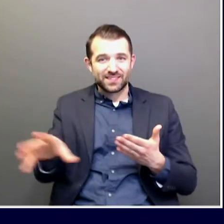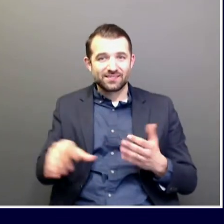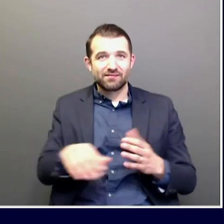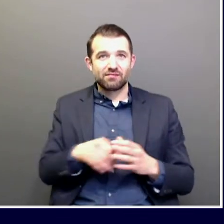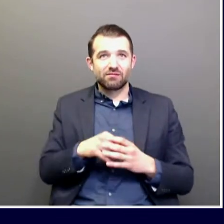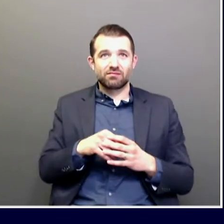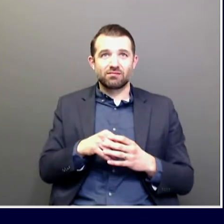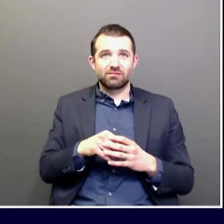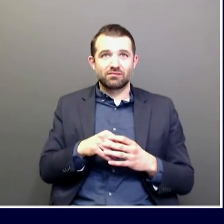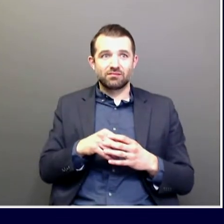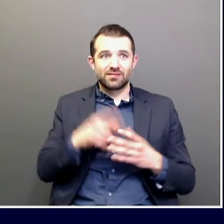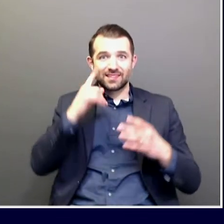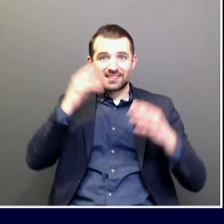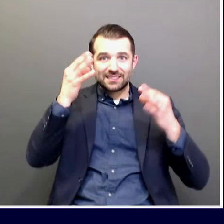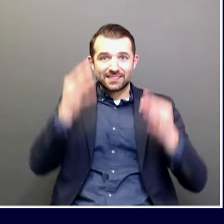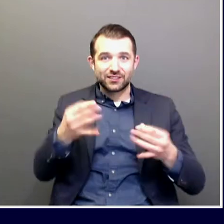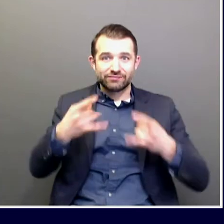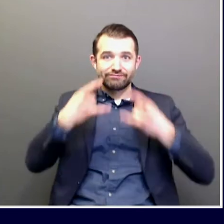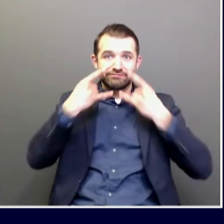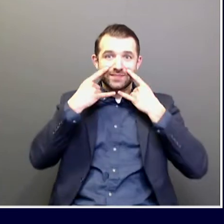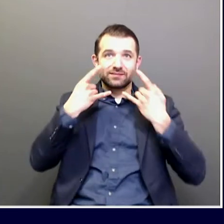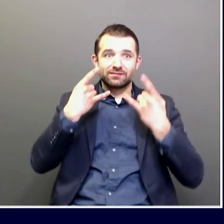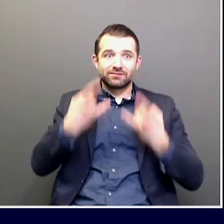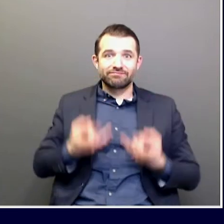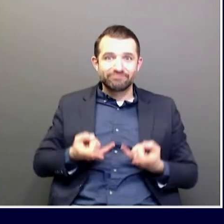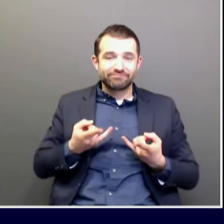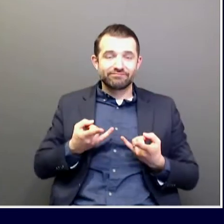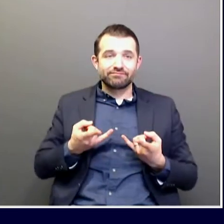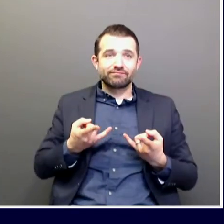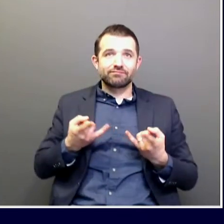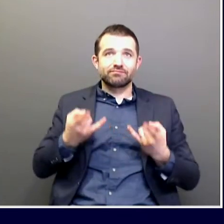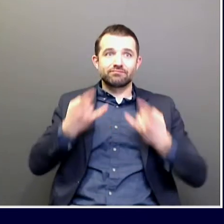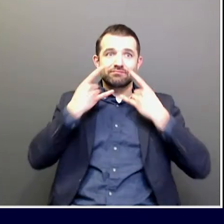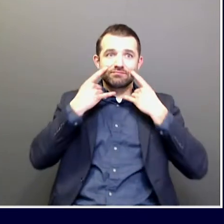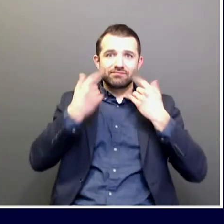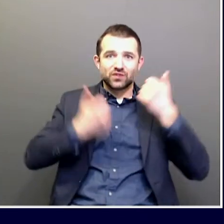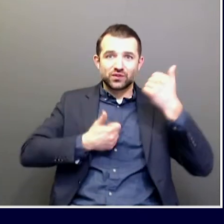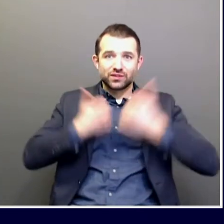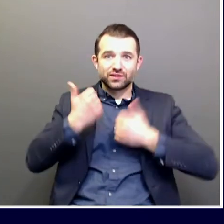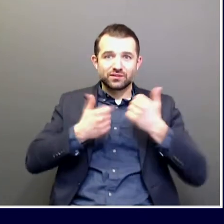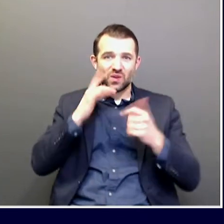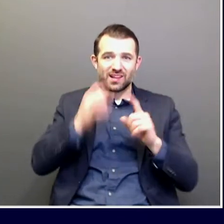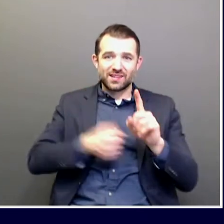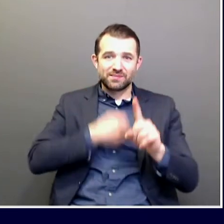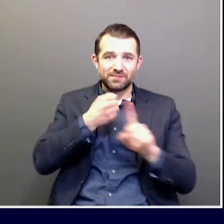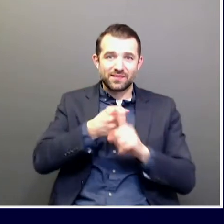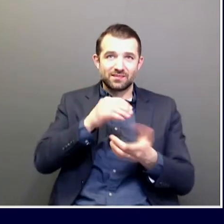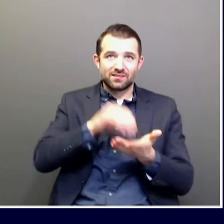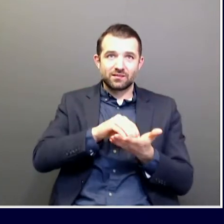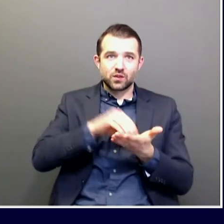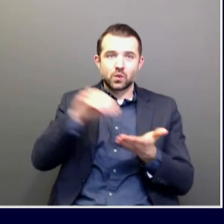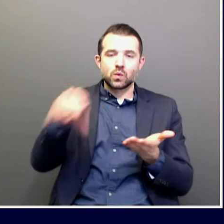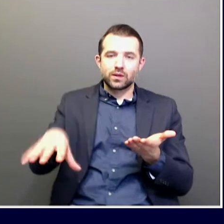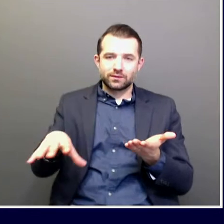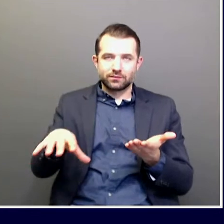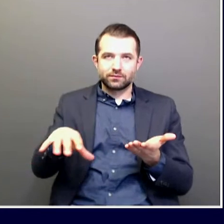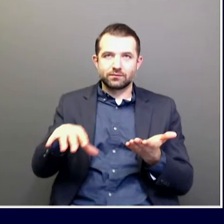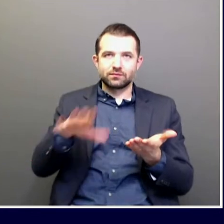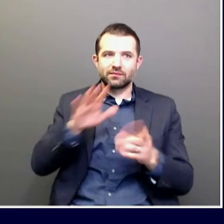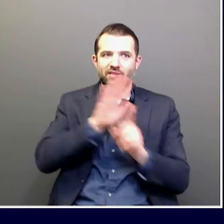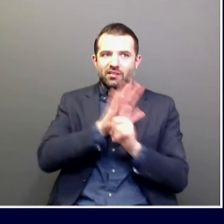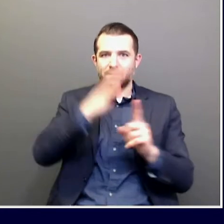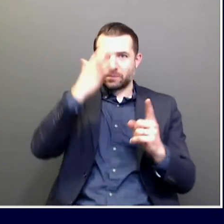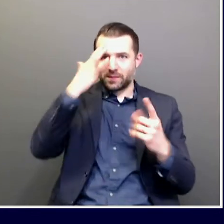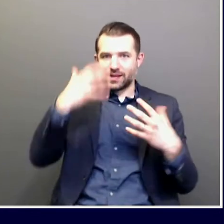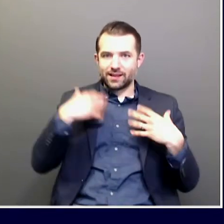Sure, I can start, but again, Commissioner, please weigh in here. Camille, as your question kind of noted, there are challenges on both